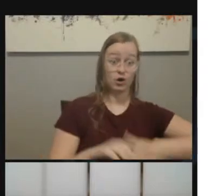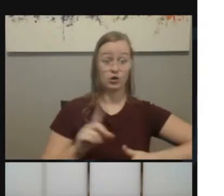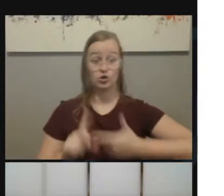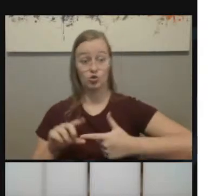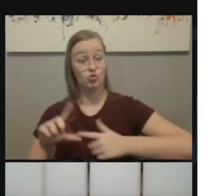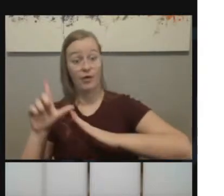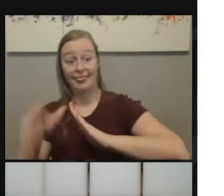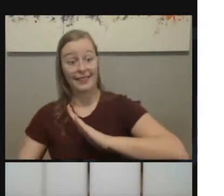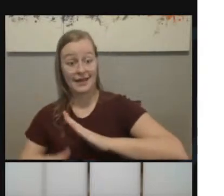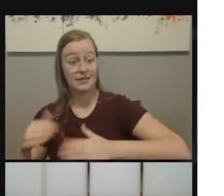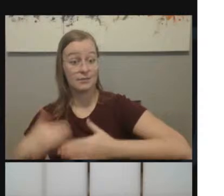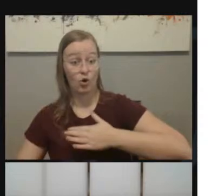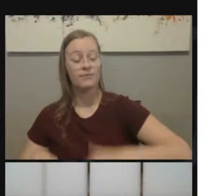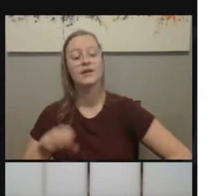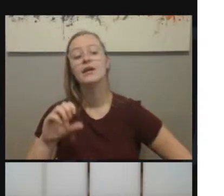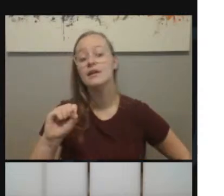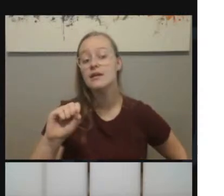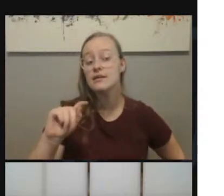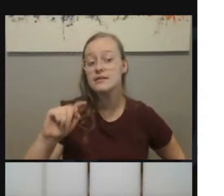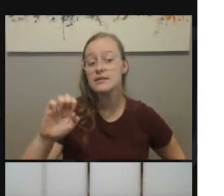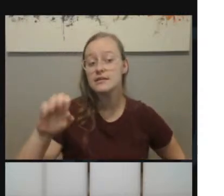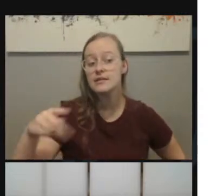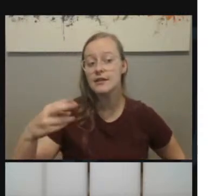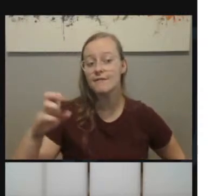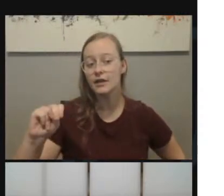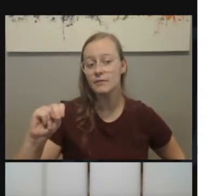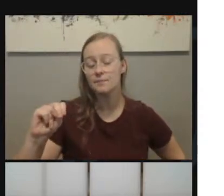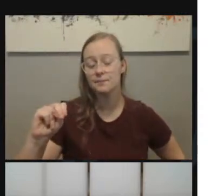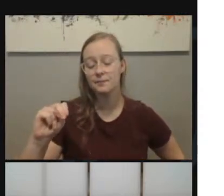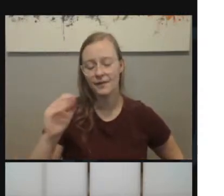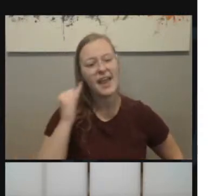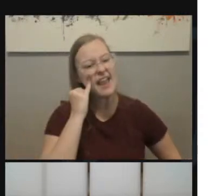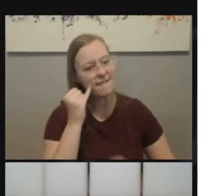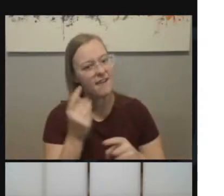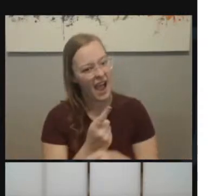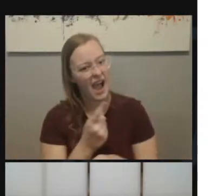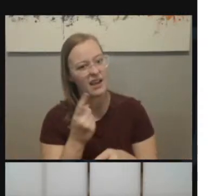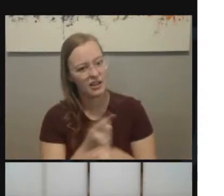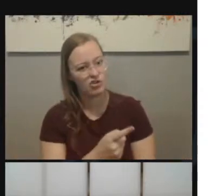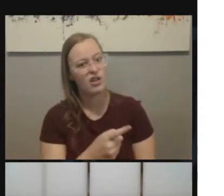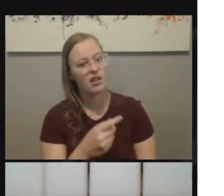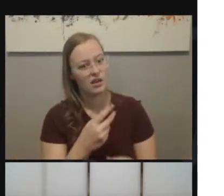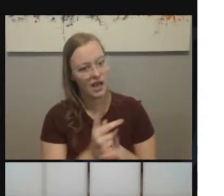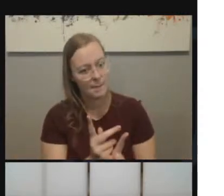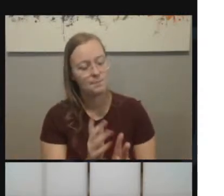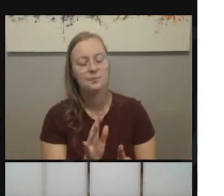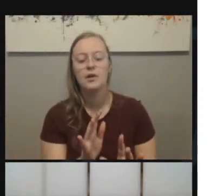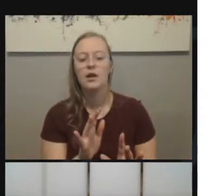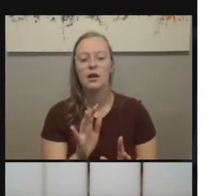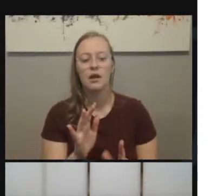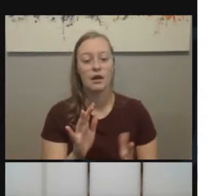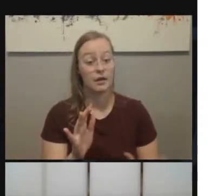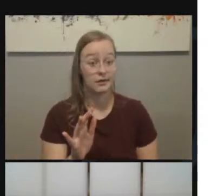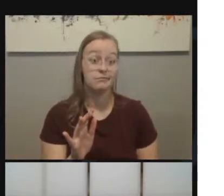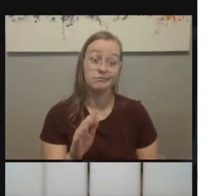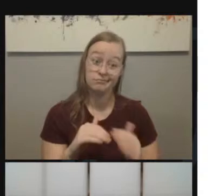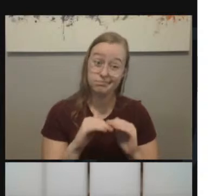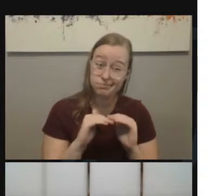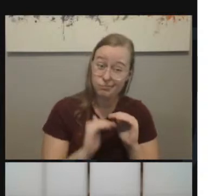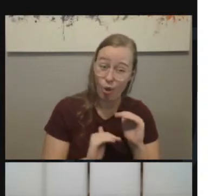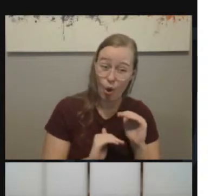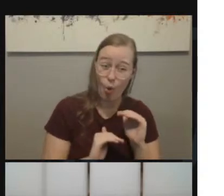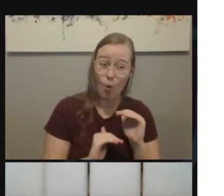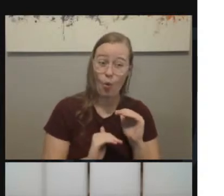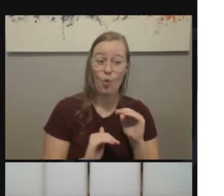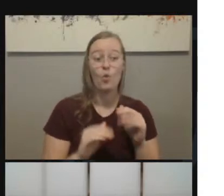born. Stephen, if that were accurately kept, would be virtually right below the